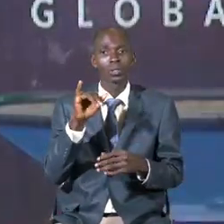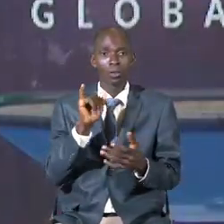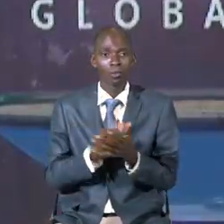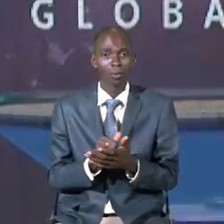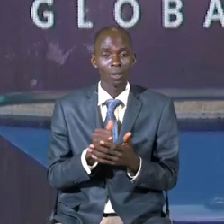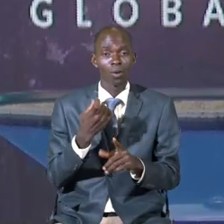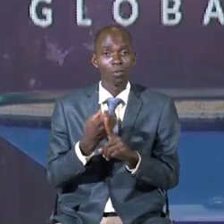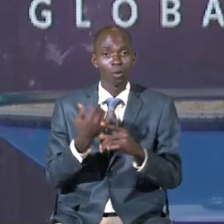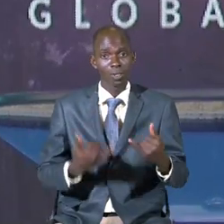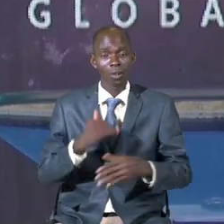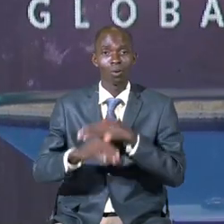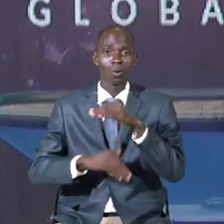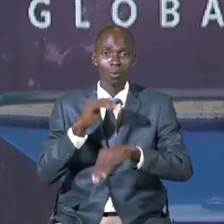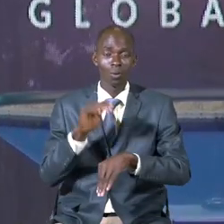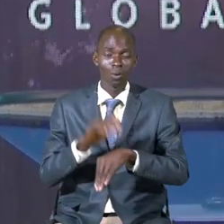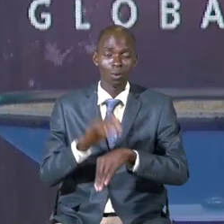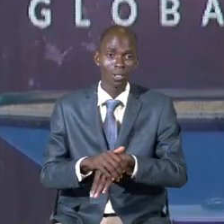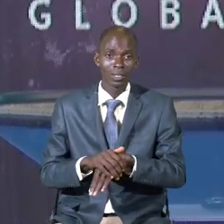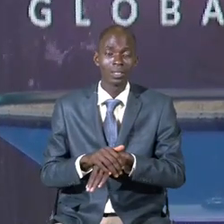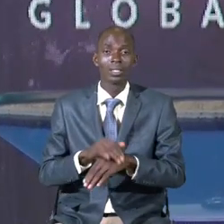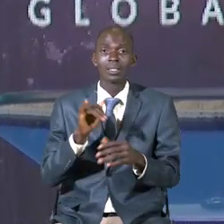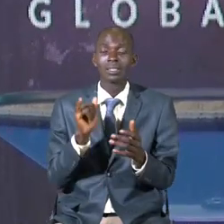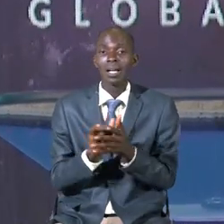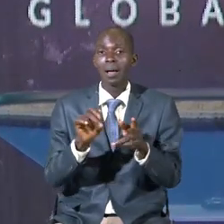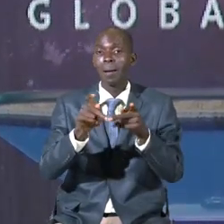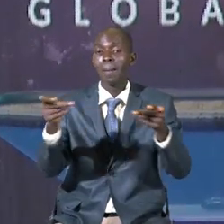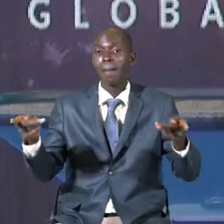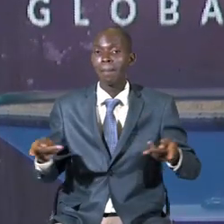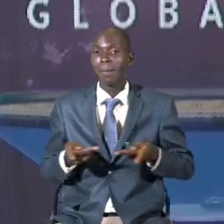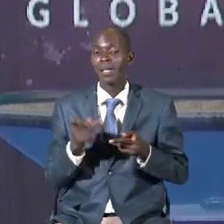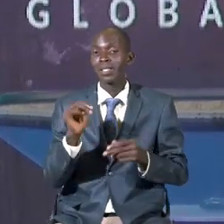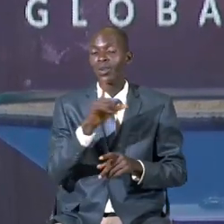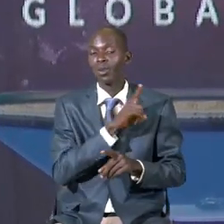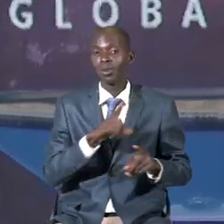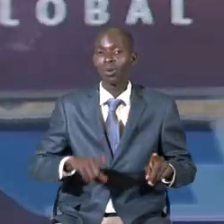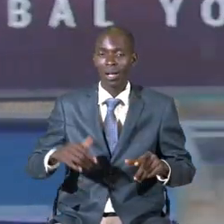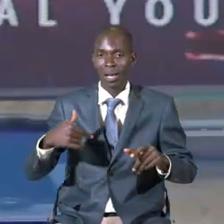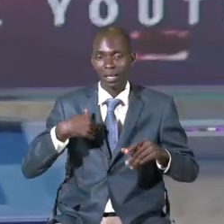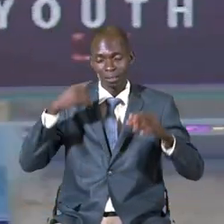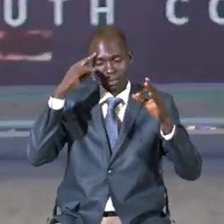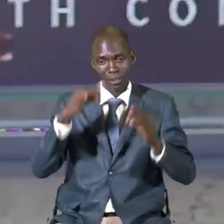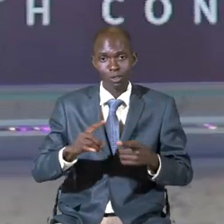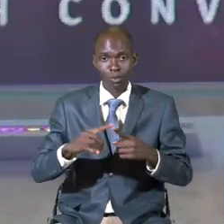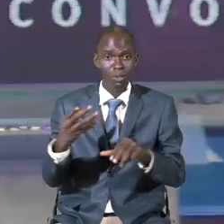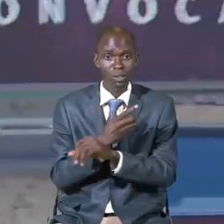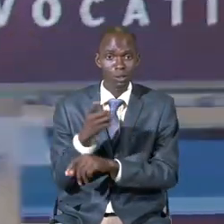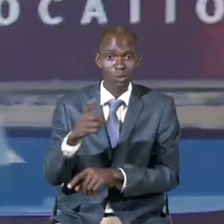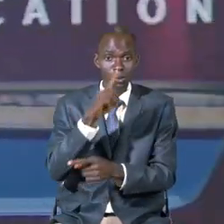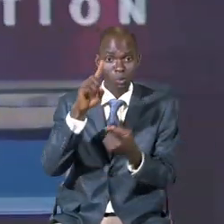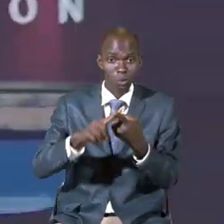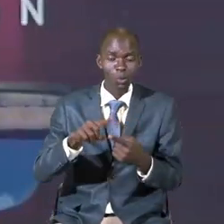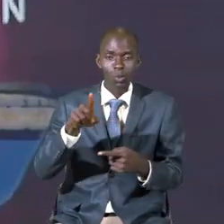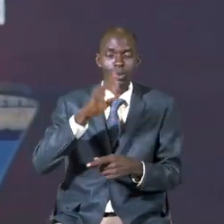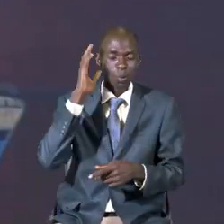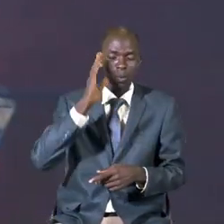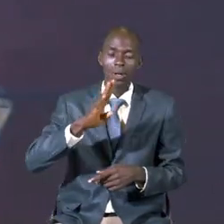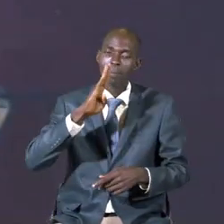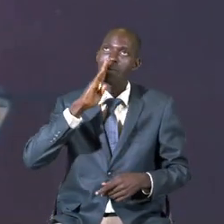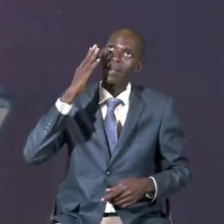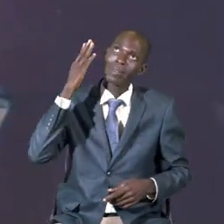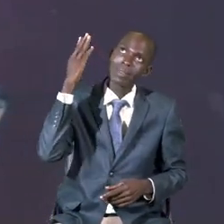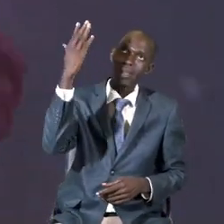place the lord as of the age you will be you will be there